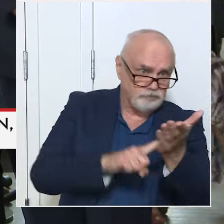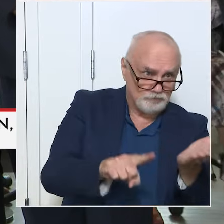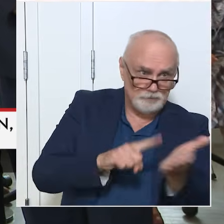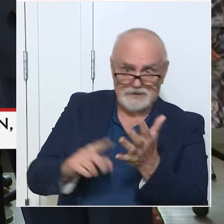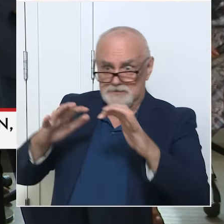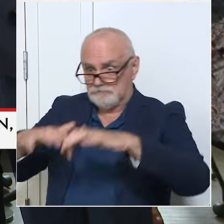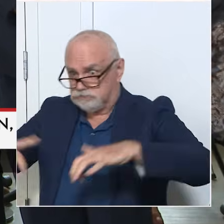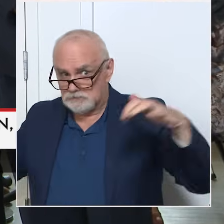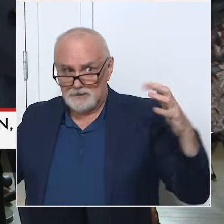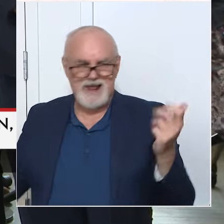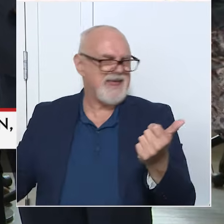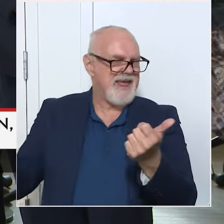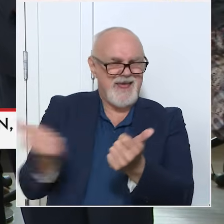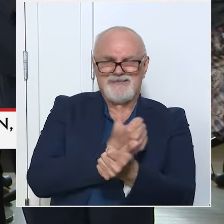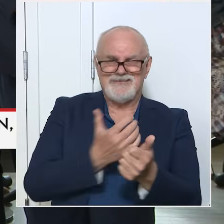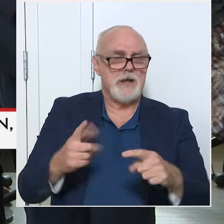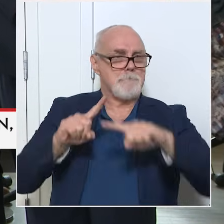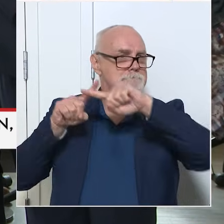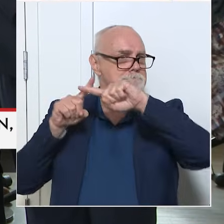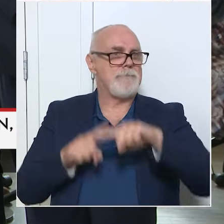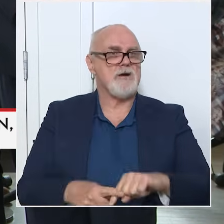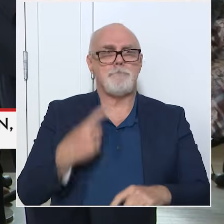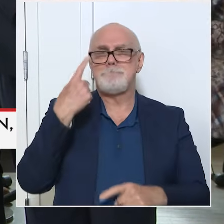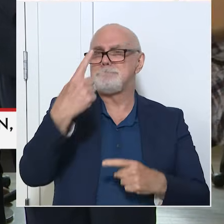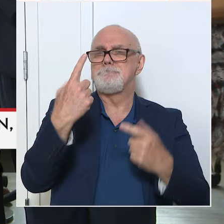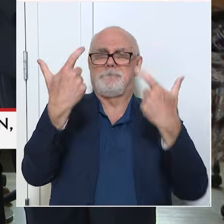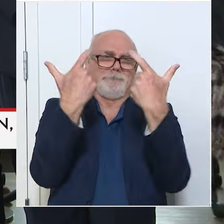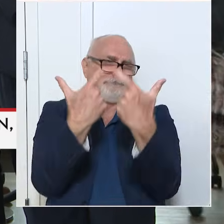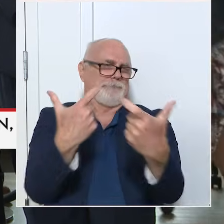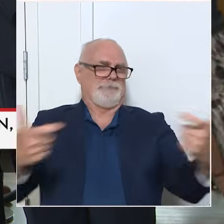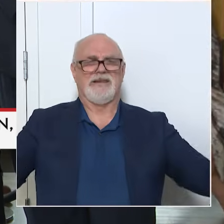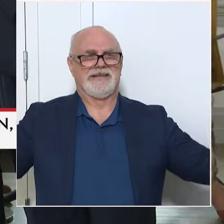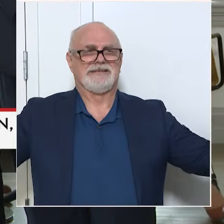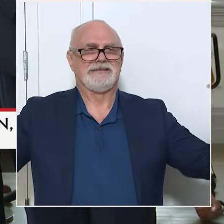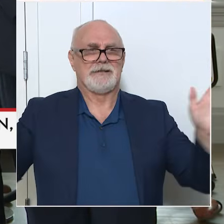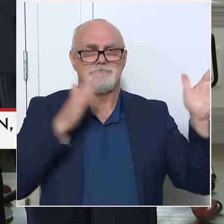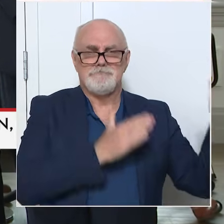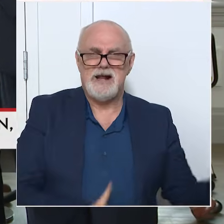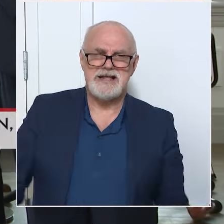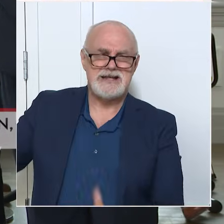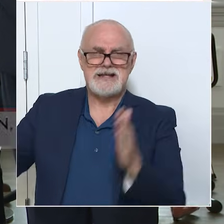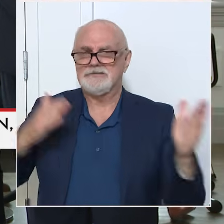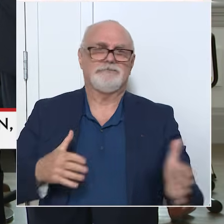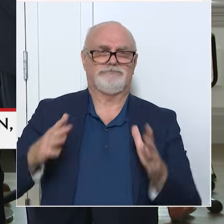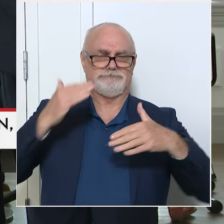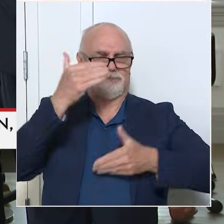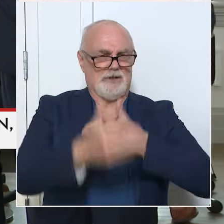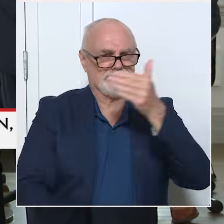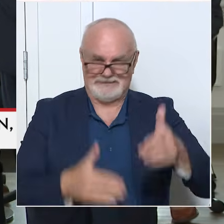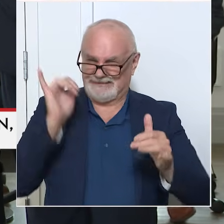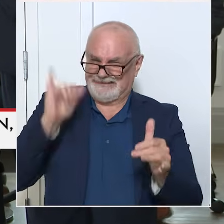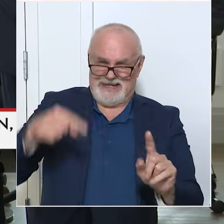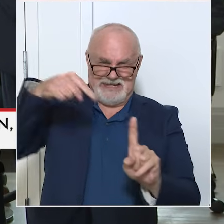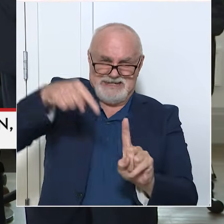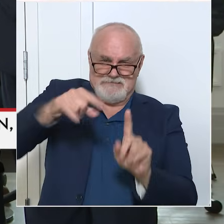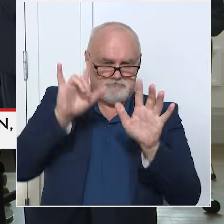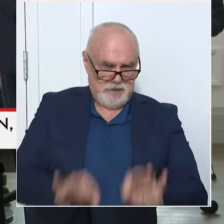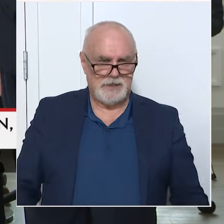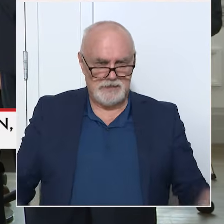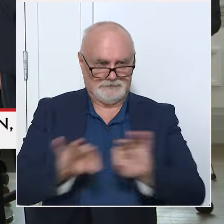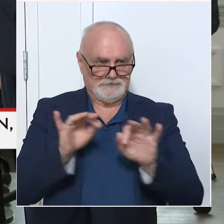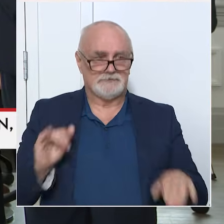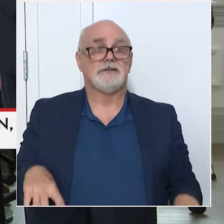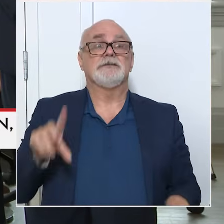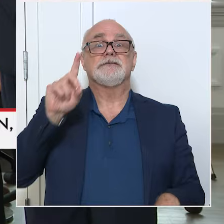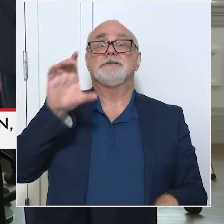is subject to a master planning process. The council had the idea, which is a